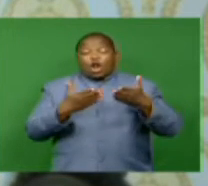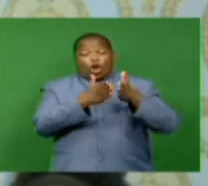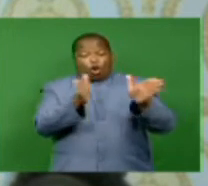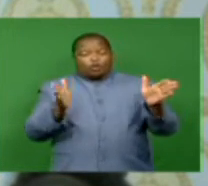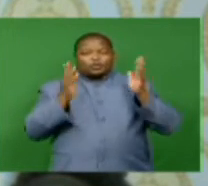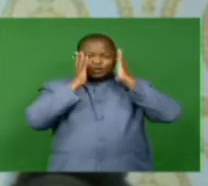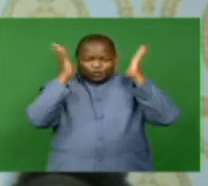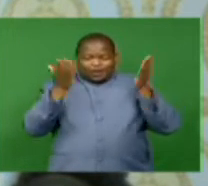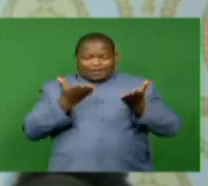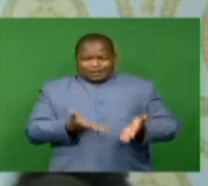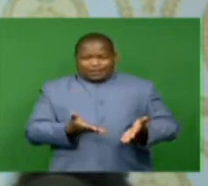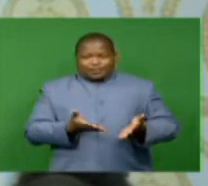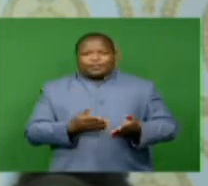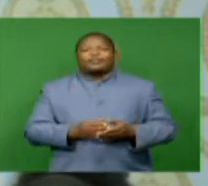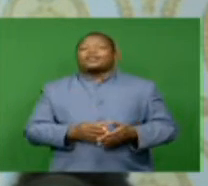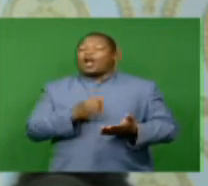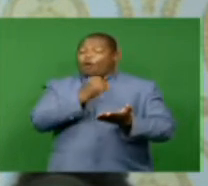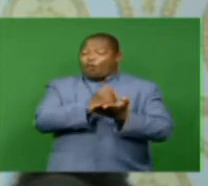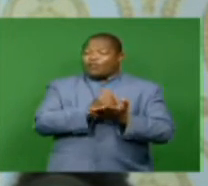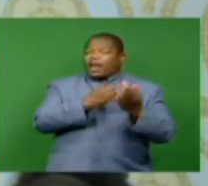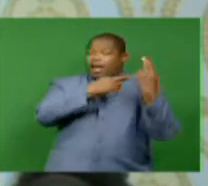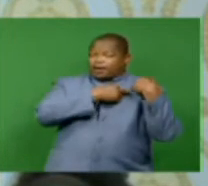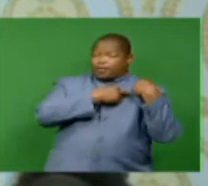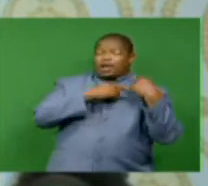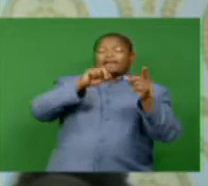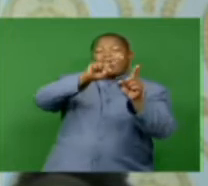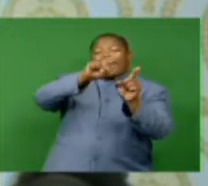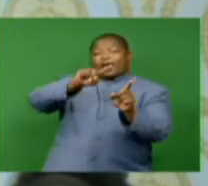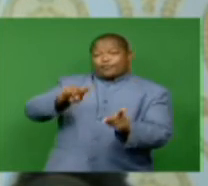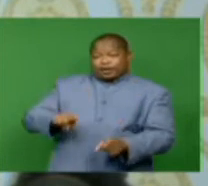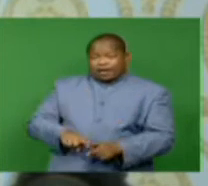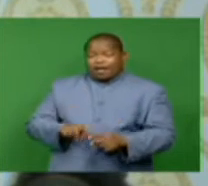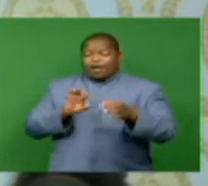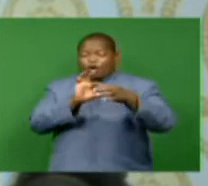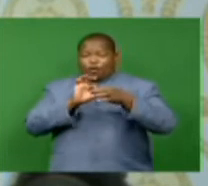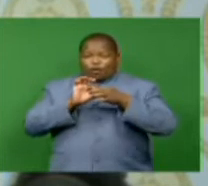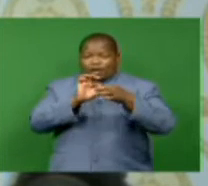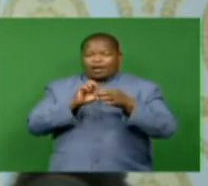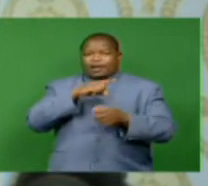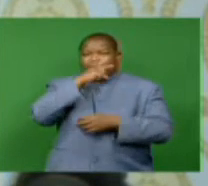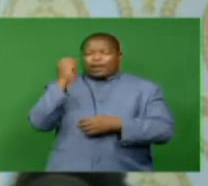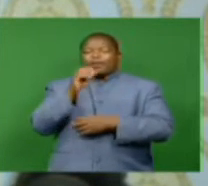African Continental Free Trade Area. The Kingdom is